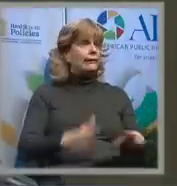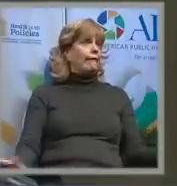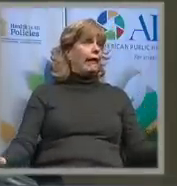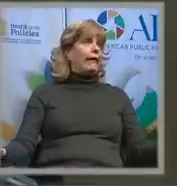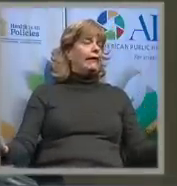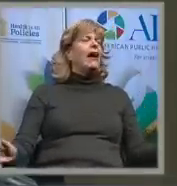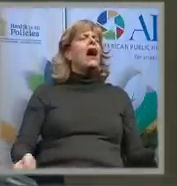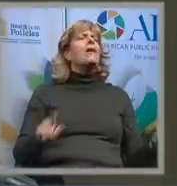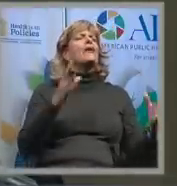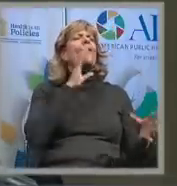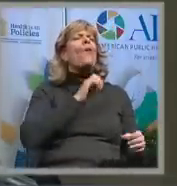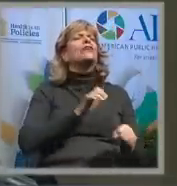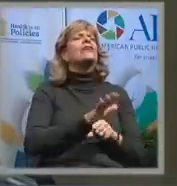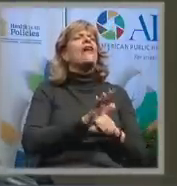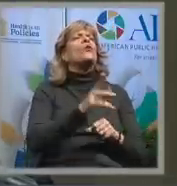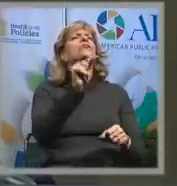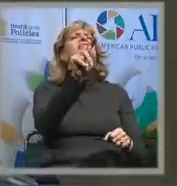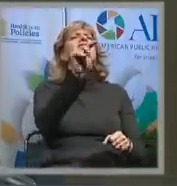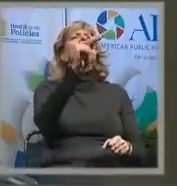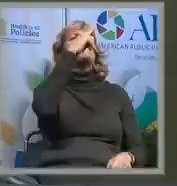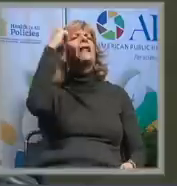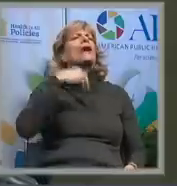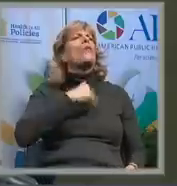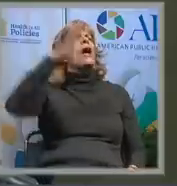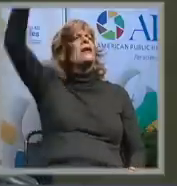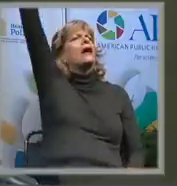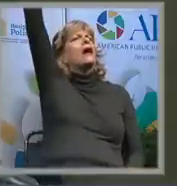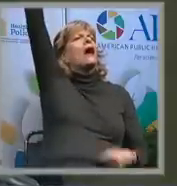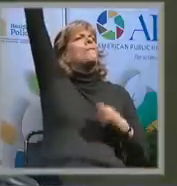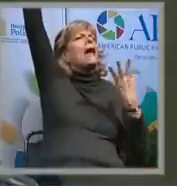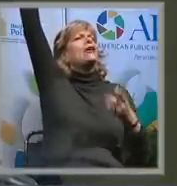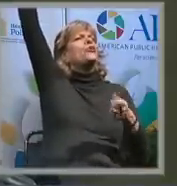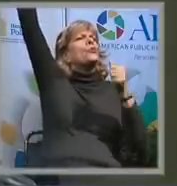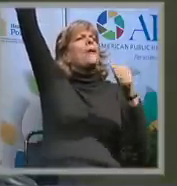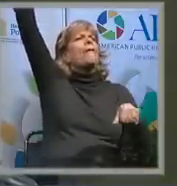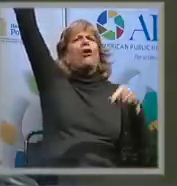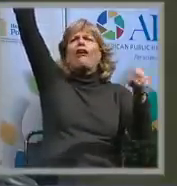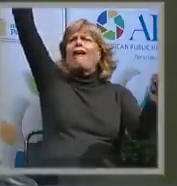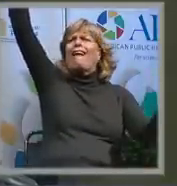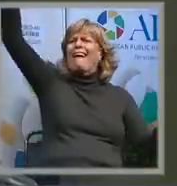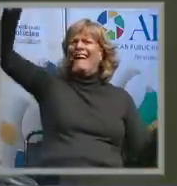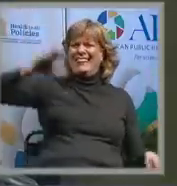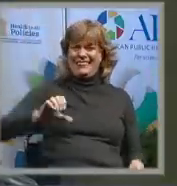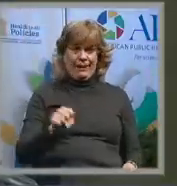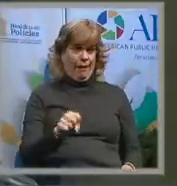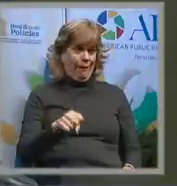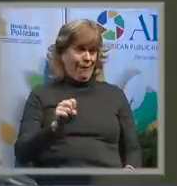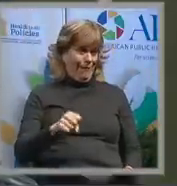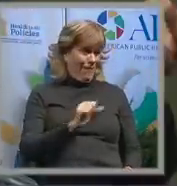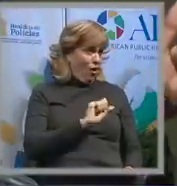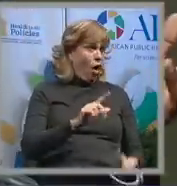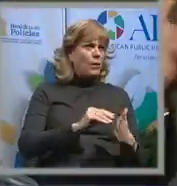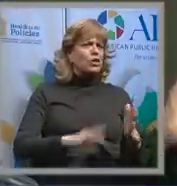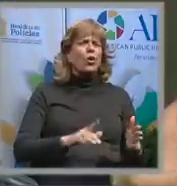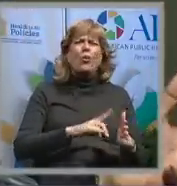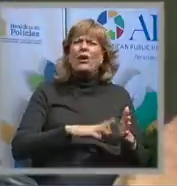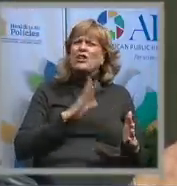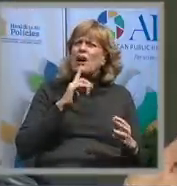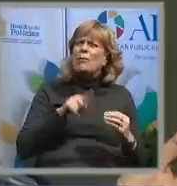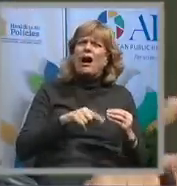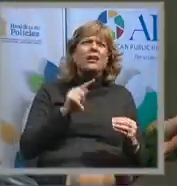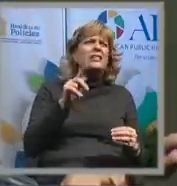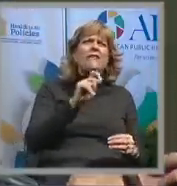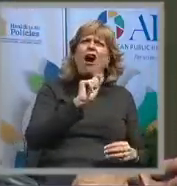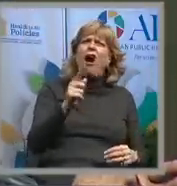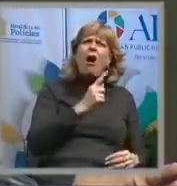you are old enough to remember when TV was only black and white? Mm-hmm. Yep. And to all my students, said, what are you talking about, Doc? TV's always